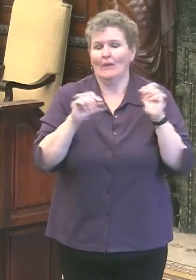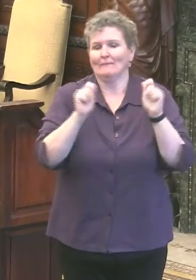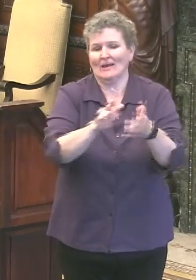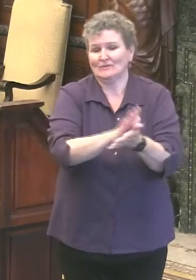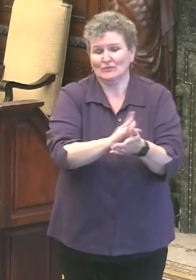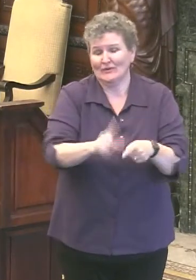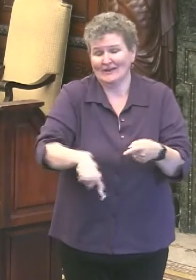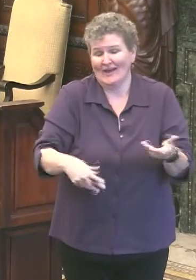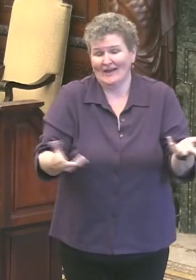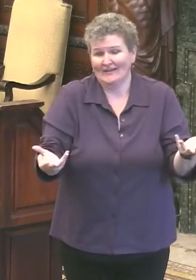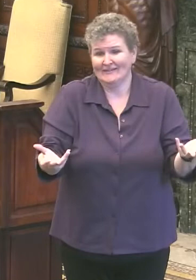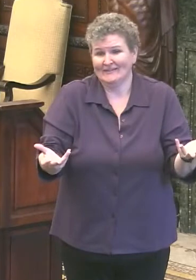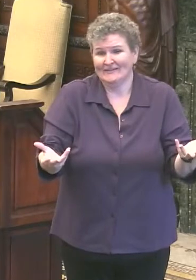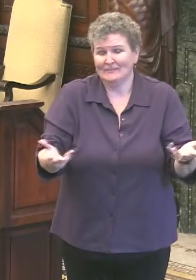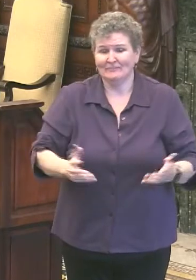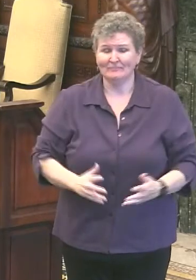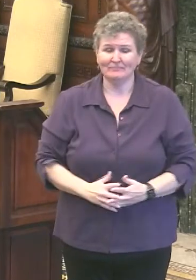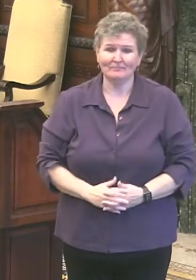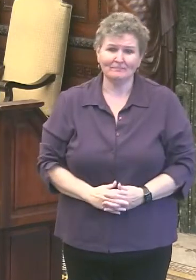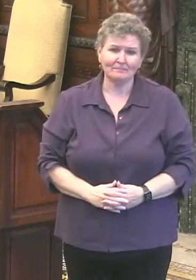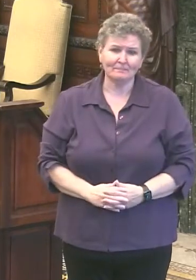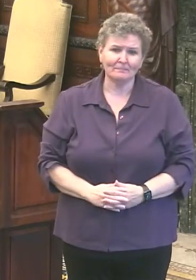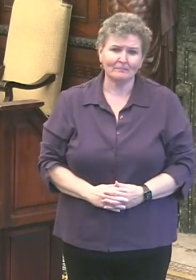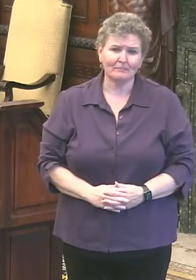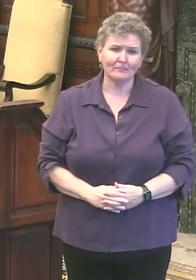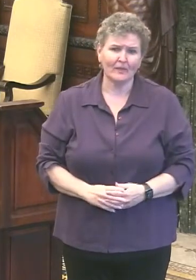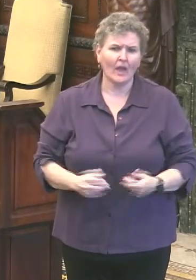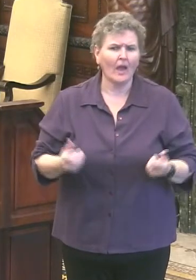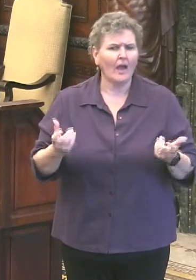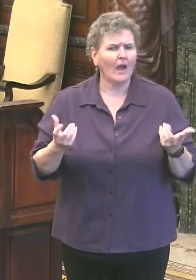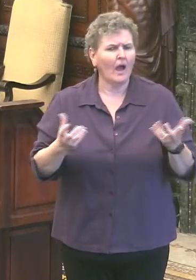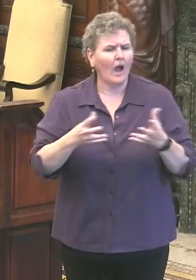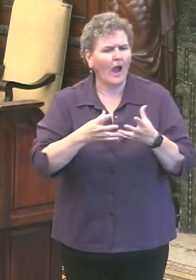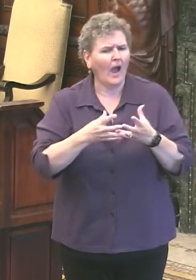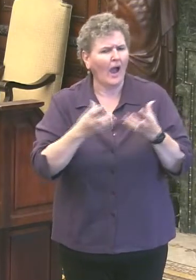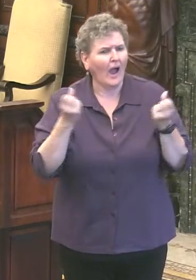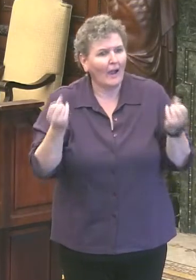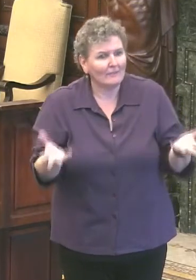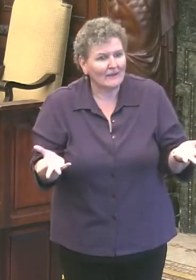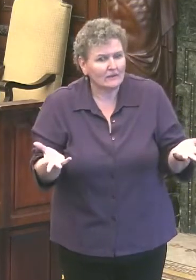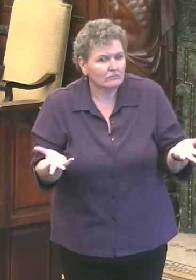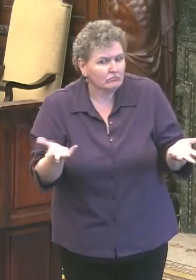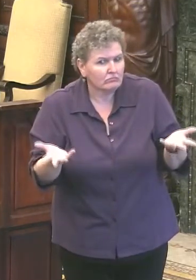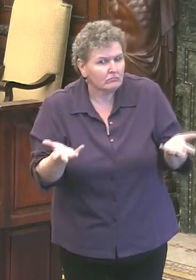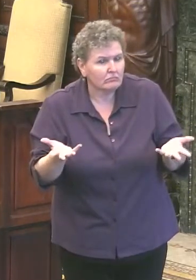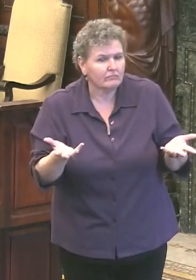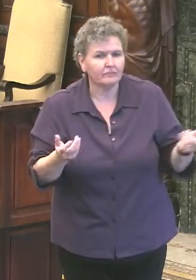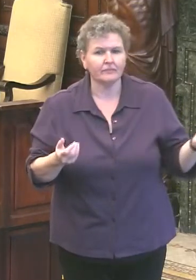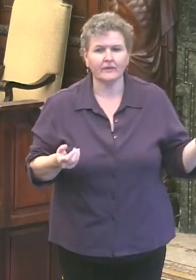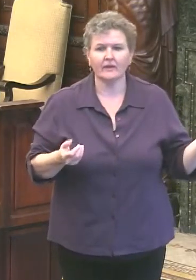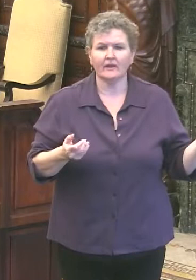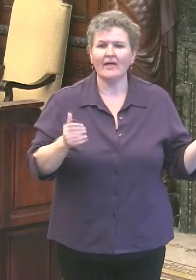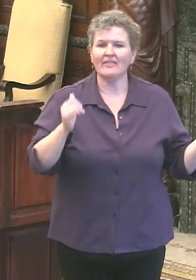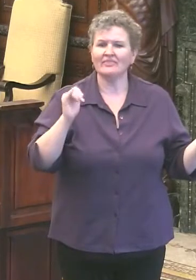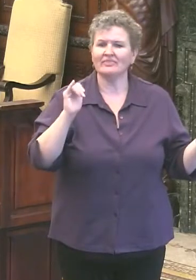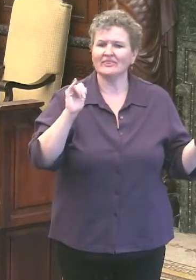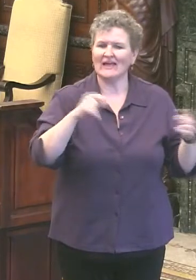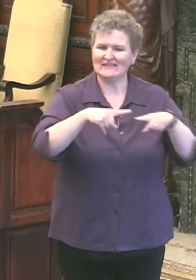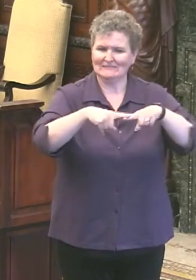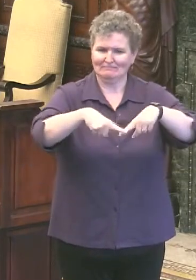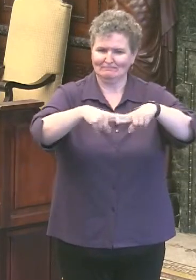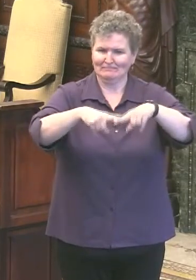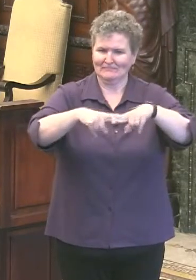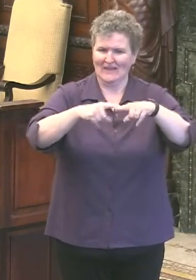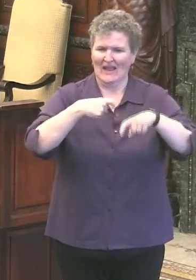or how many and how that impacts your plan at this point? Yeah, no, it's one of the dependencies that we have to